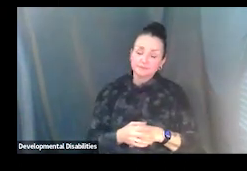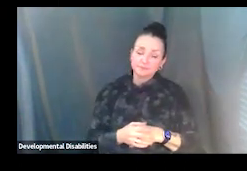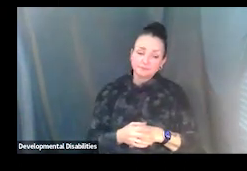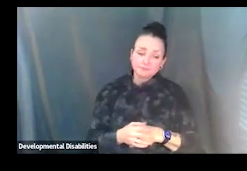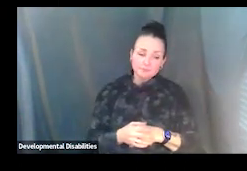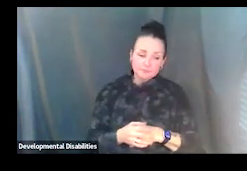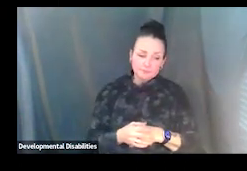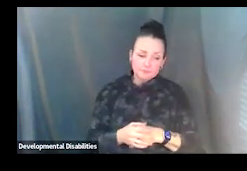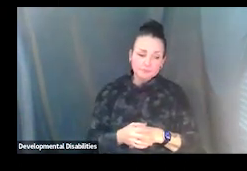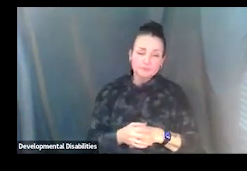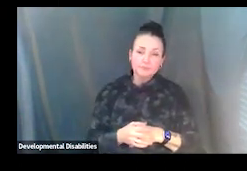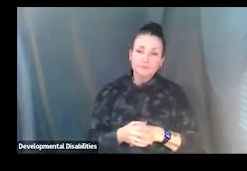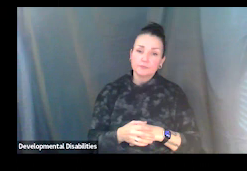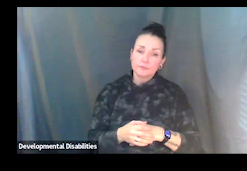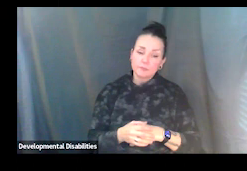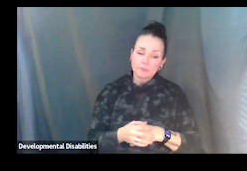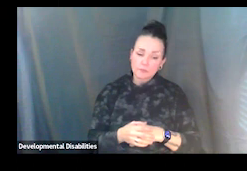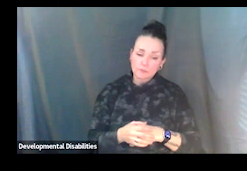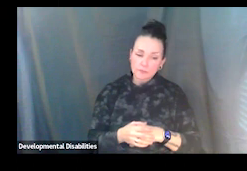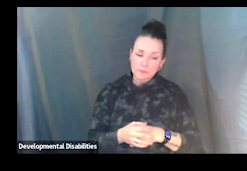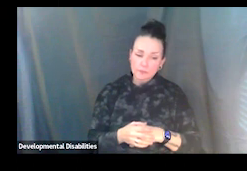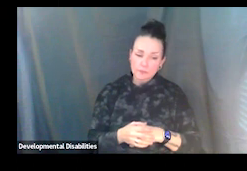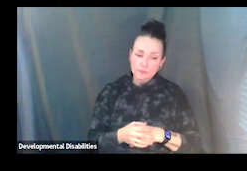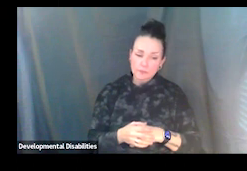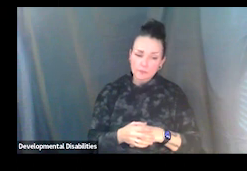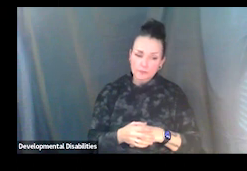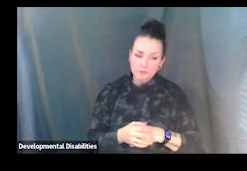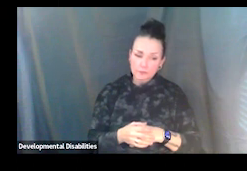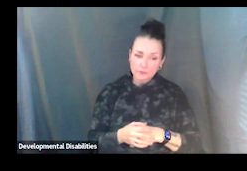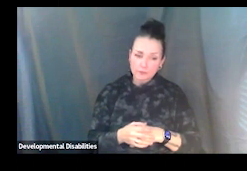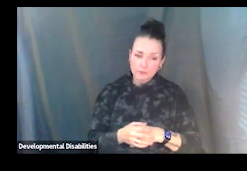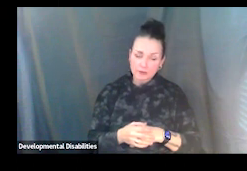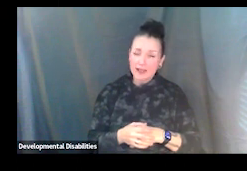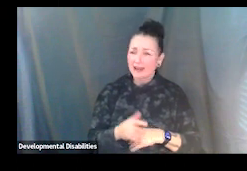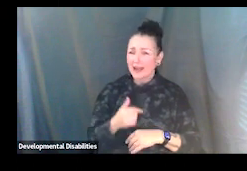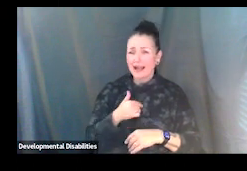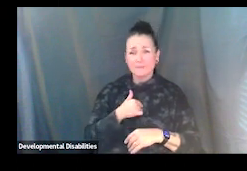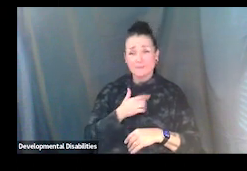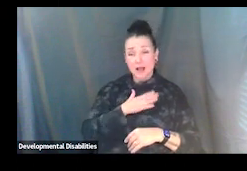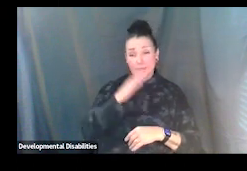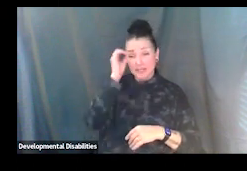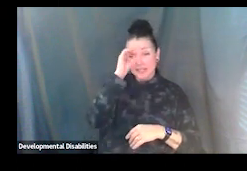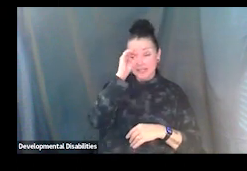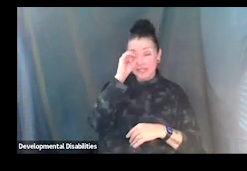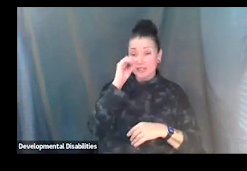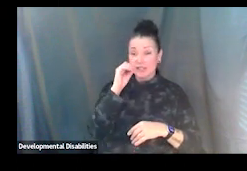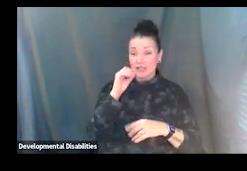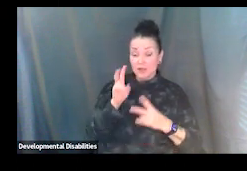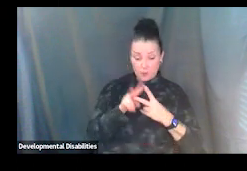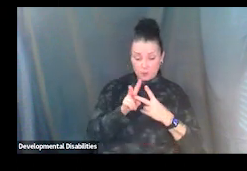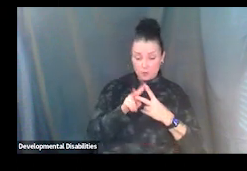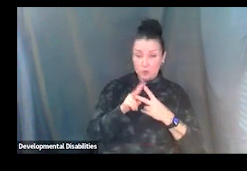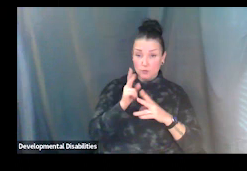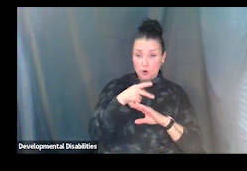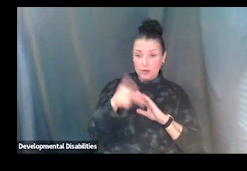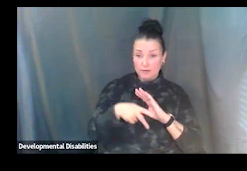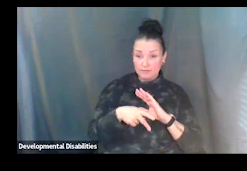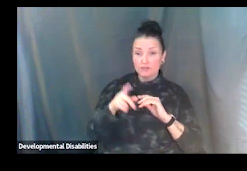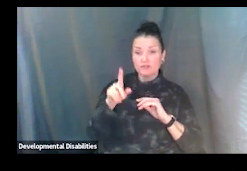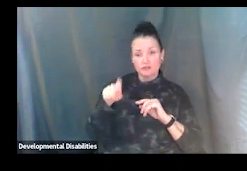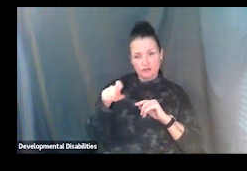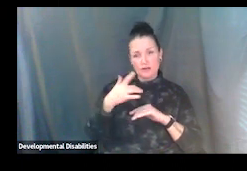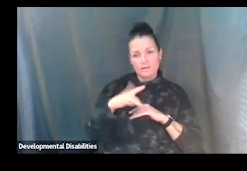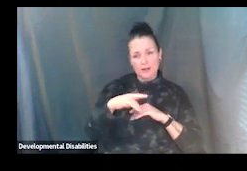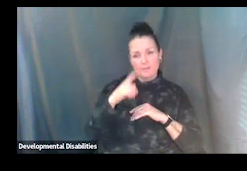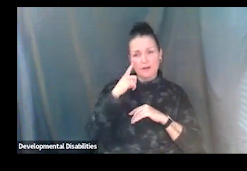parenting for parents of kids with disruptive behavior disorders, that should be readily available, and it just doesn't seem to be.